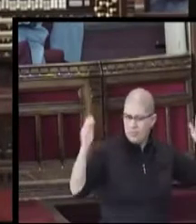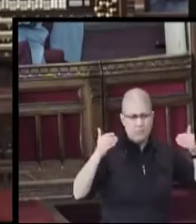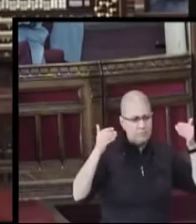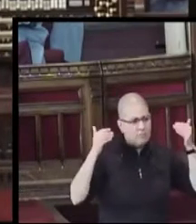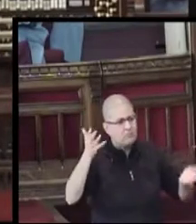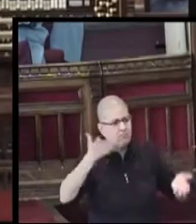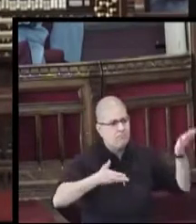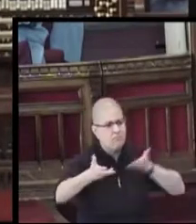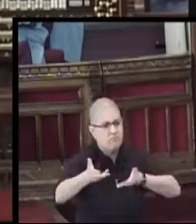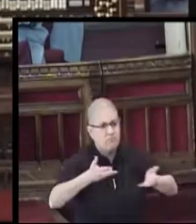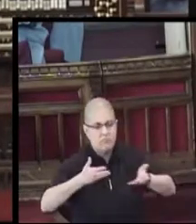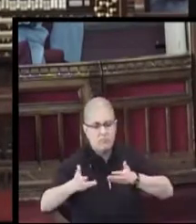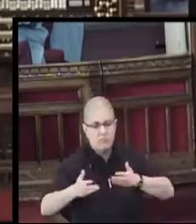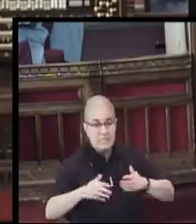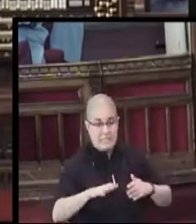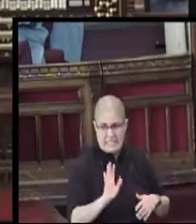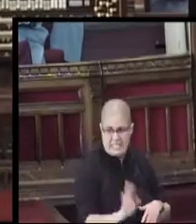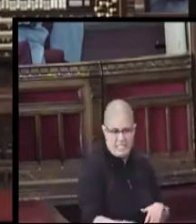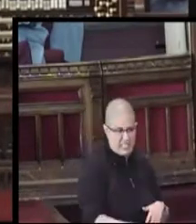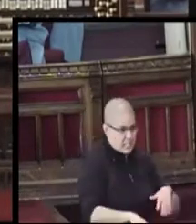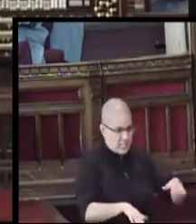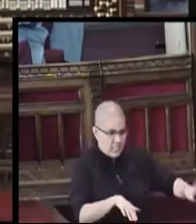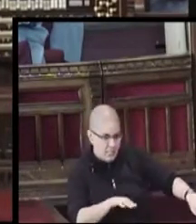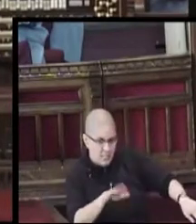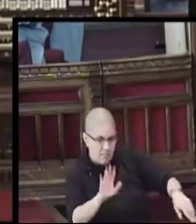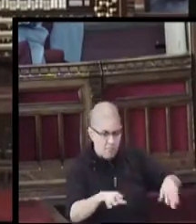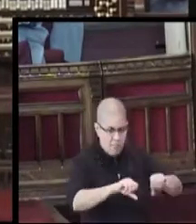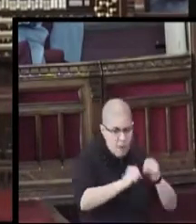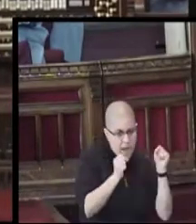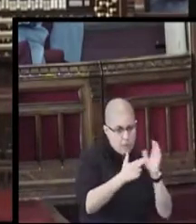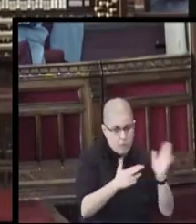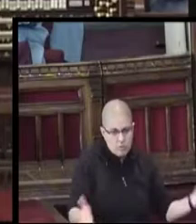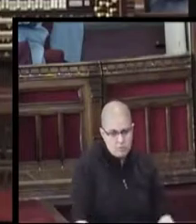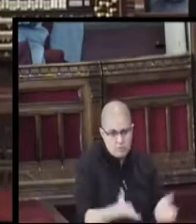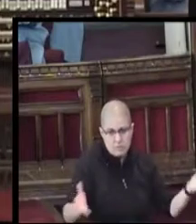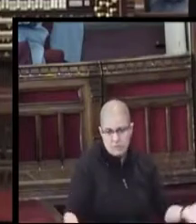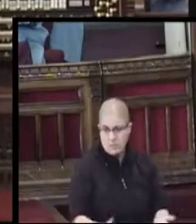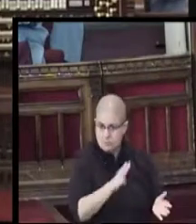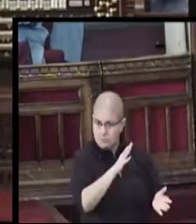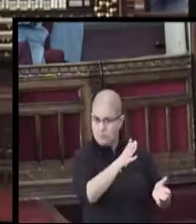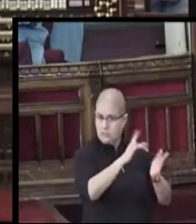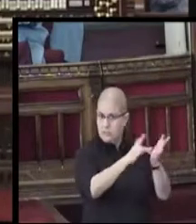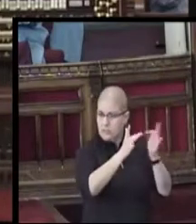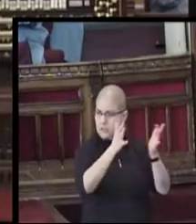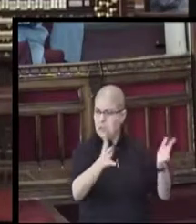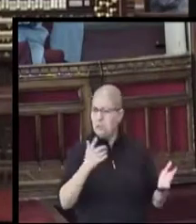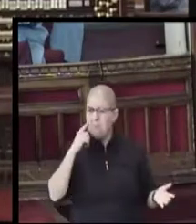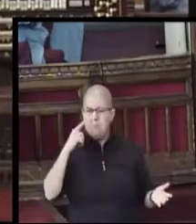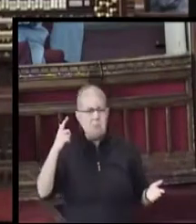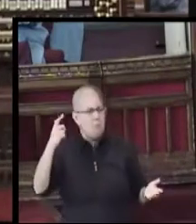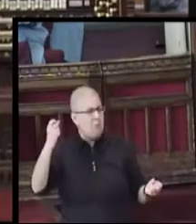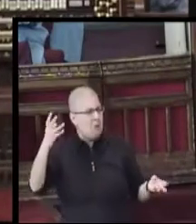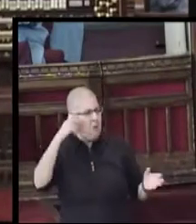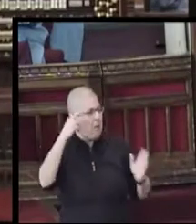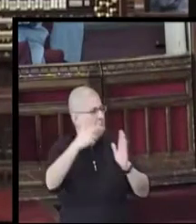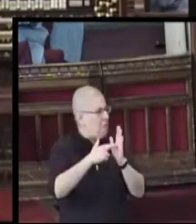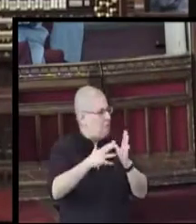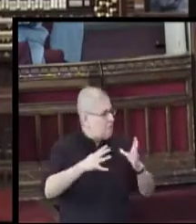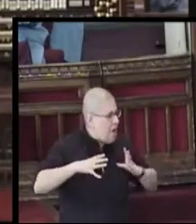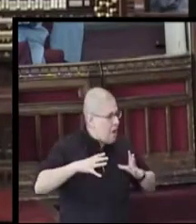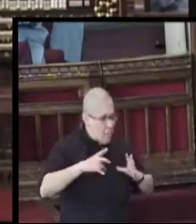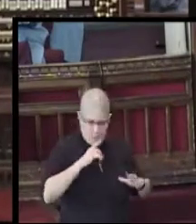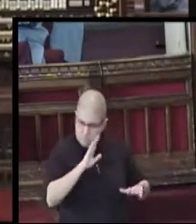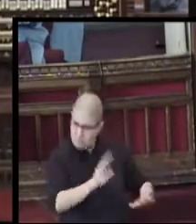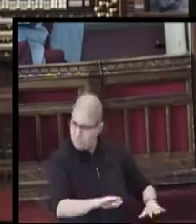And Jesus scandalized people by breaking these rules that everyone took for granted.